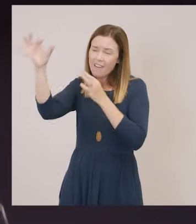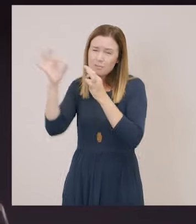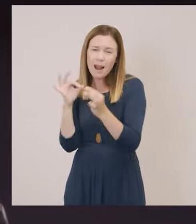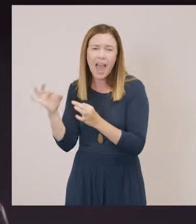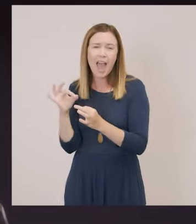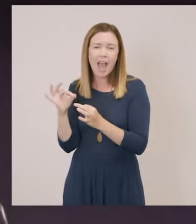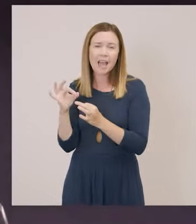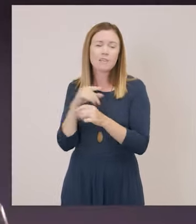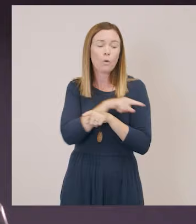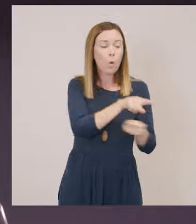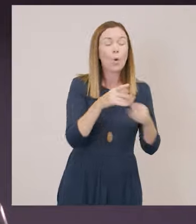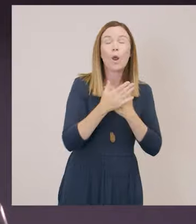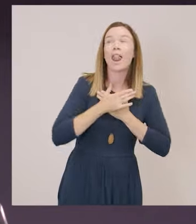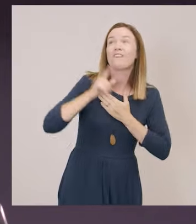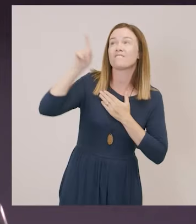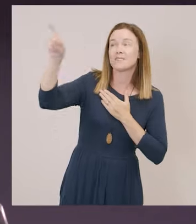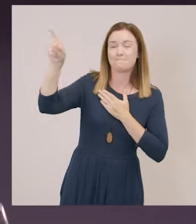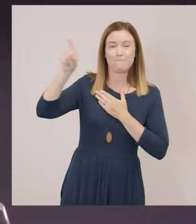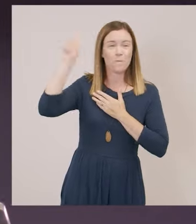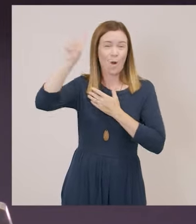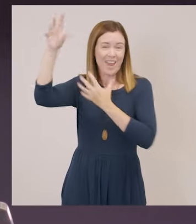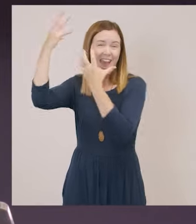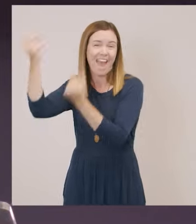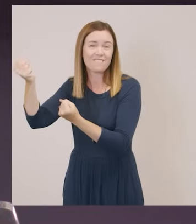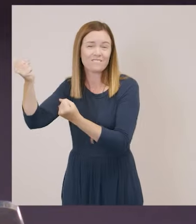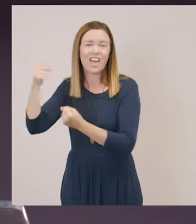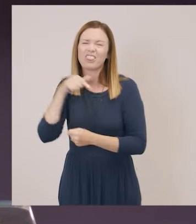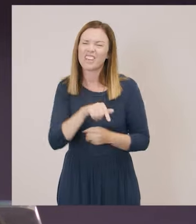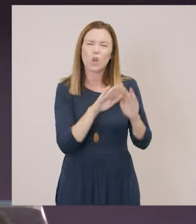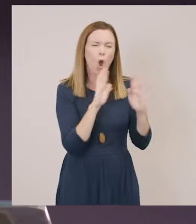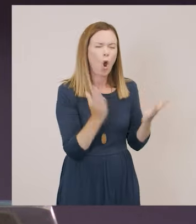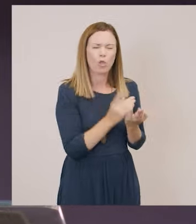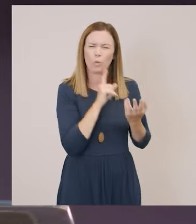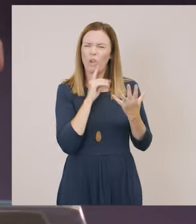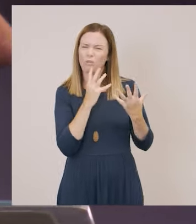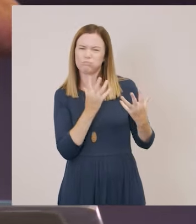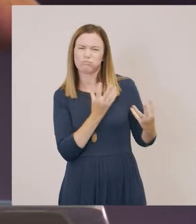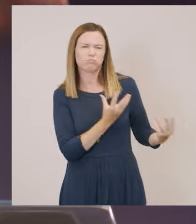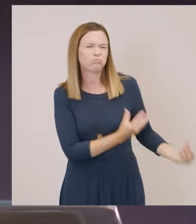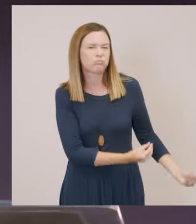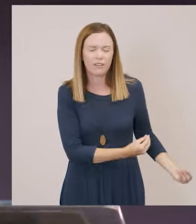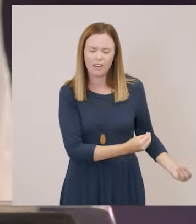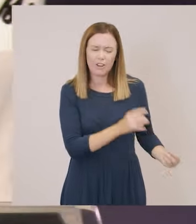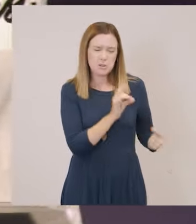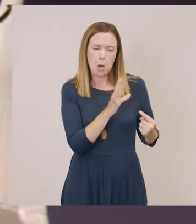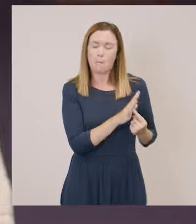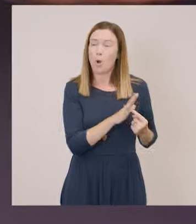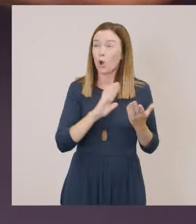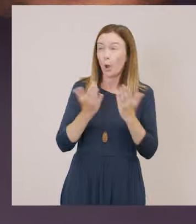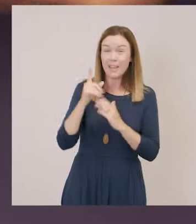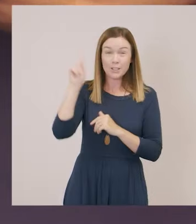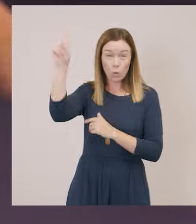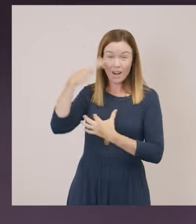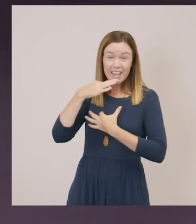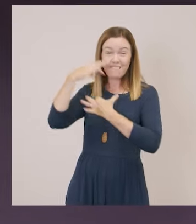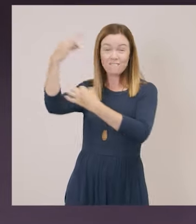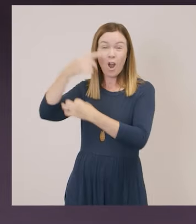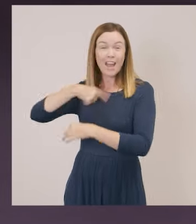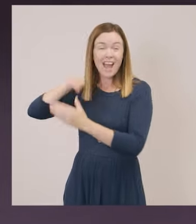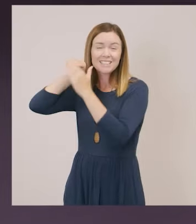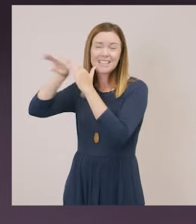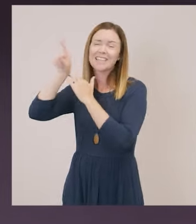him. We can't even begin to imagine it. This earth is going to pale into insignificance in comparison to what he's inviting us to. It's worth